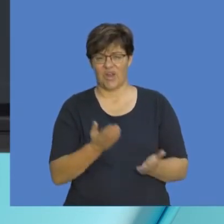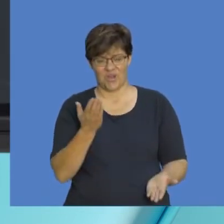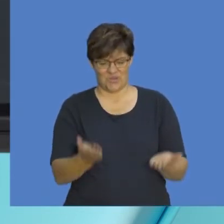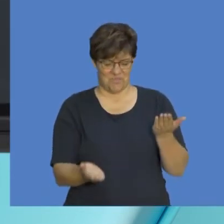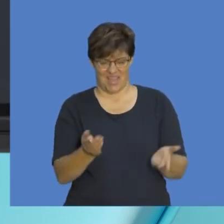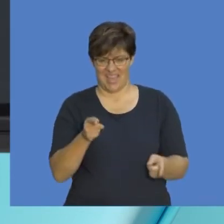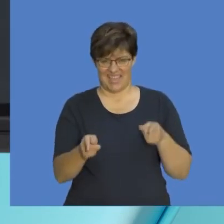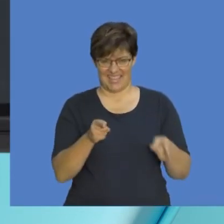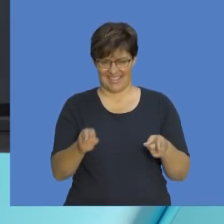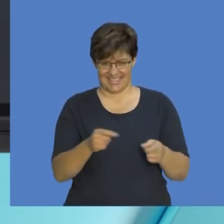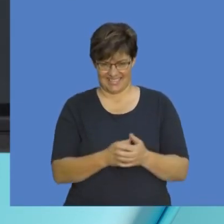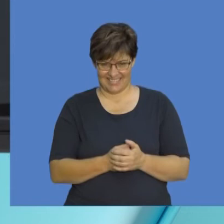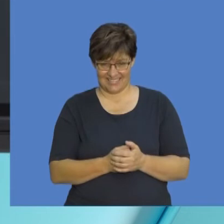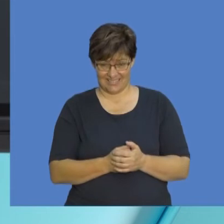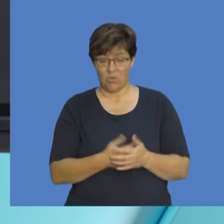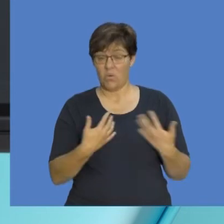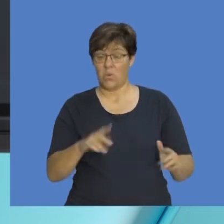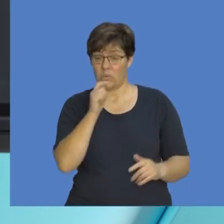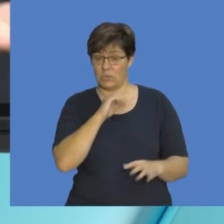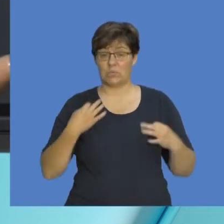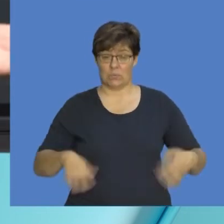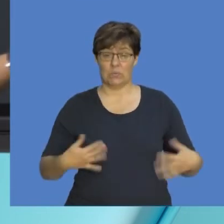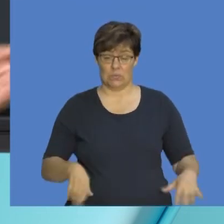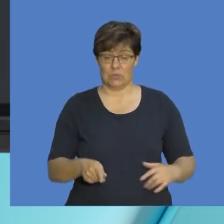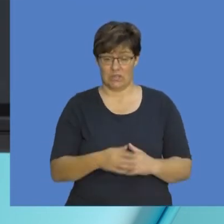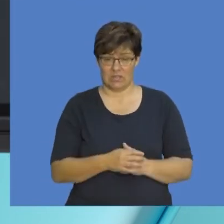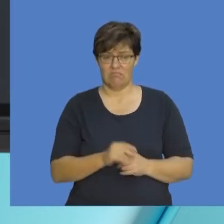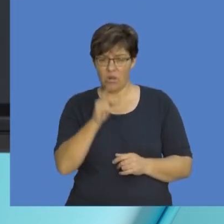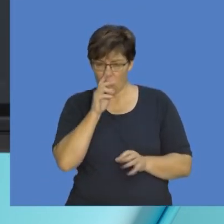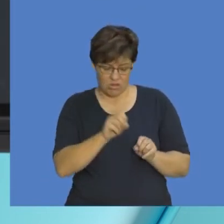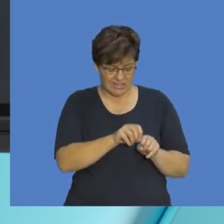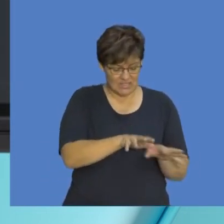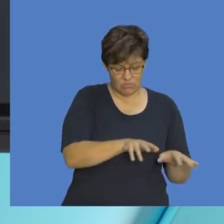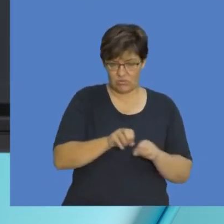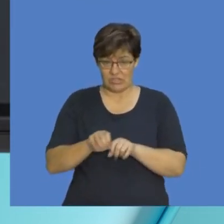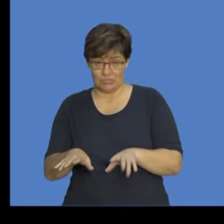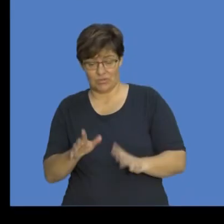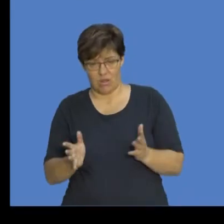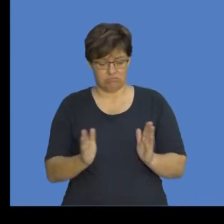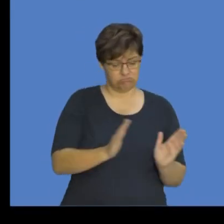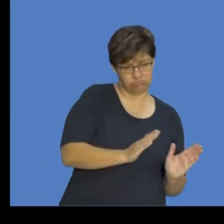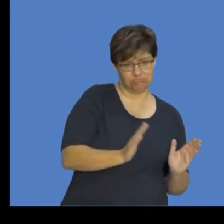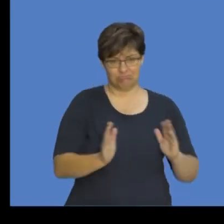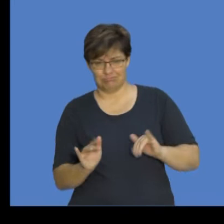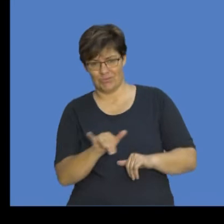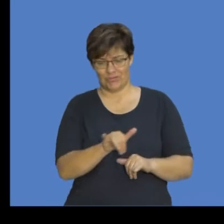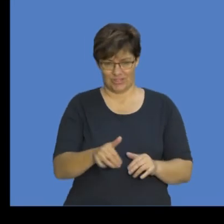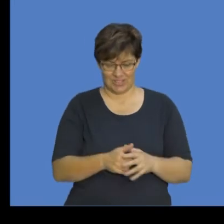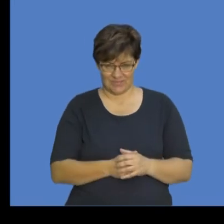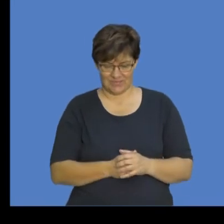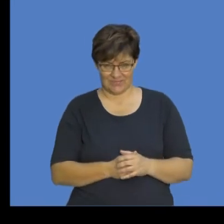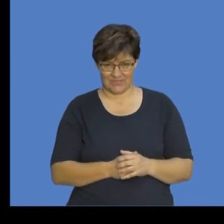two sets of data. They're very useful to look at the distribution. Okay. So we